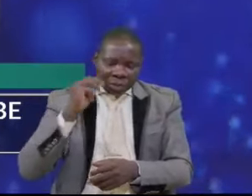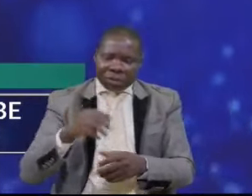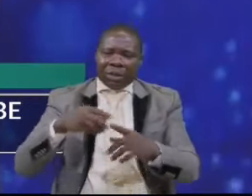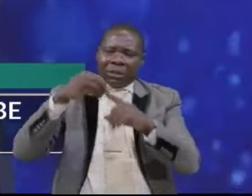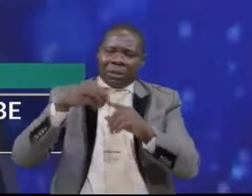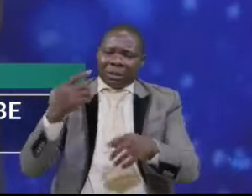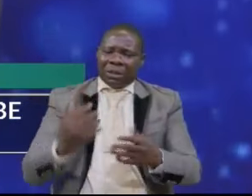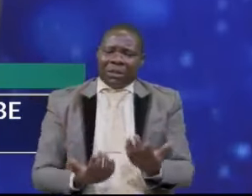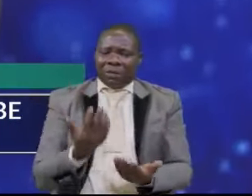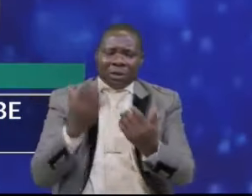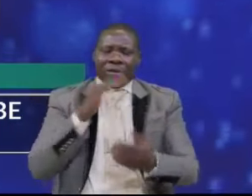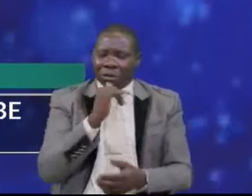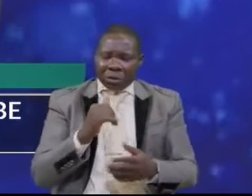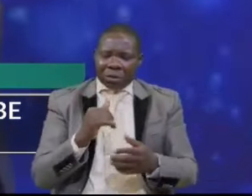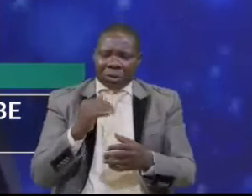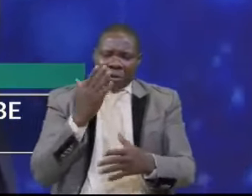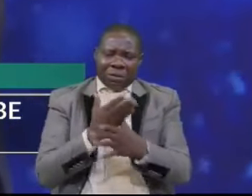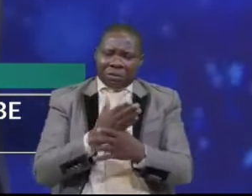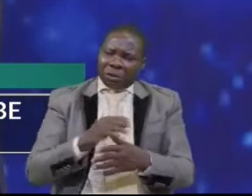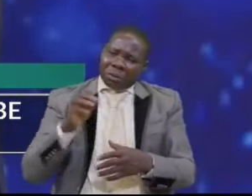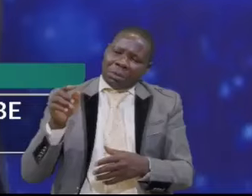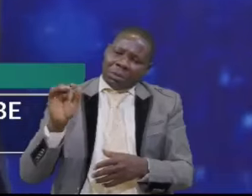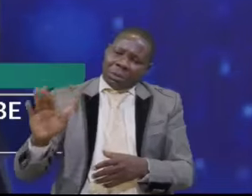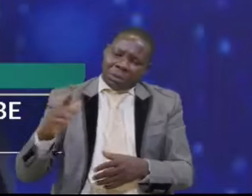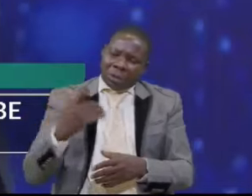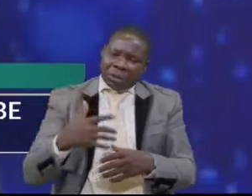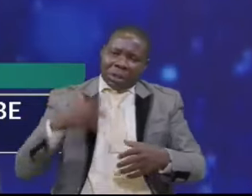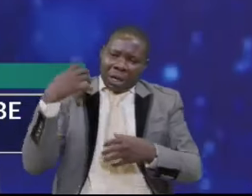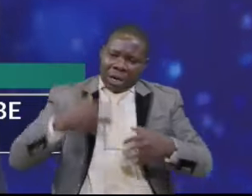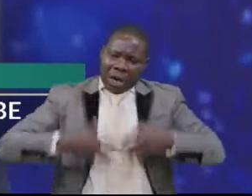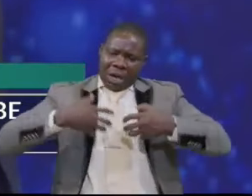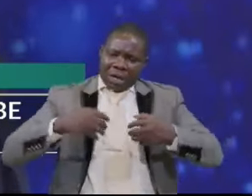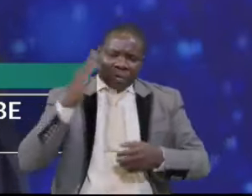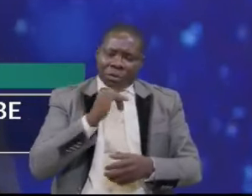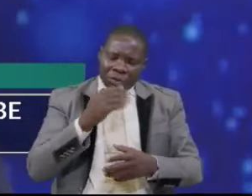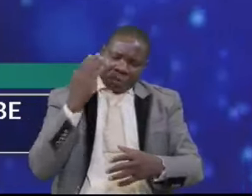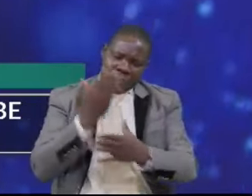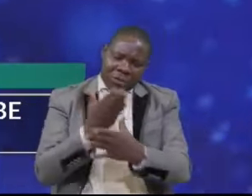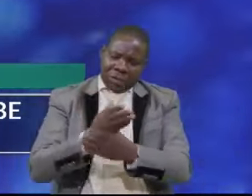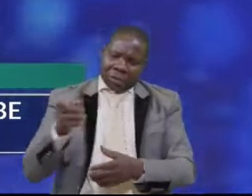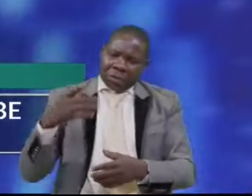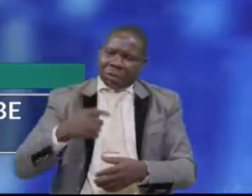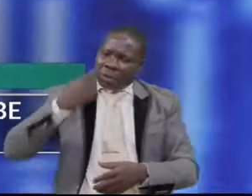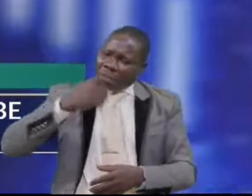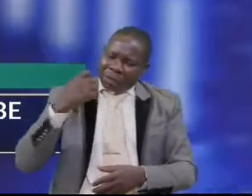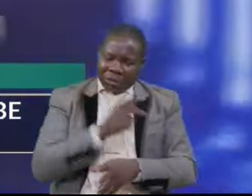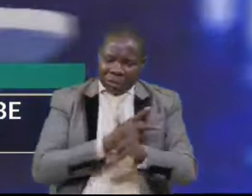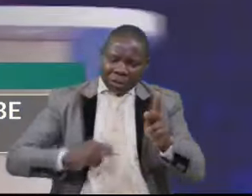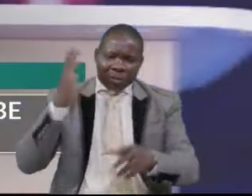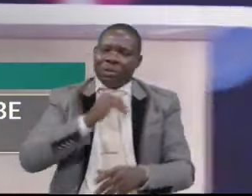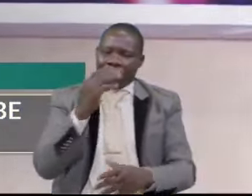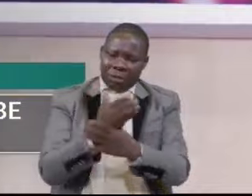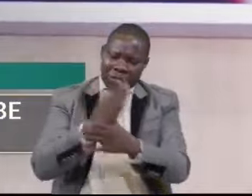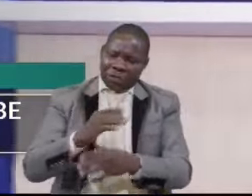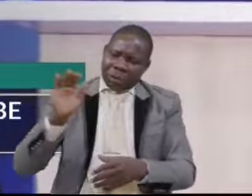the fury will not bother him, and the edict of the king will not bother him, and the